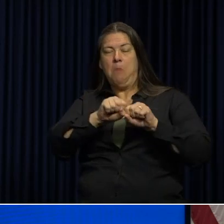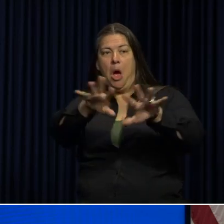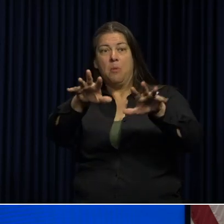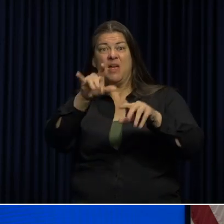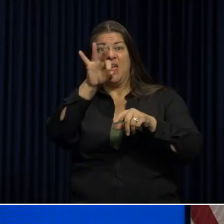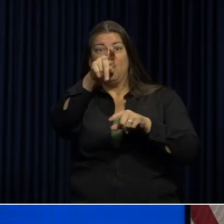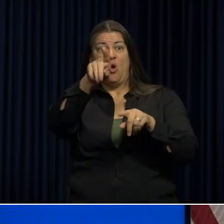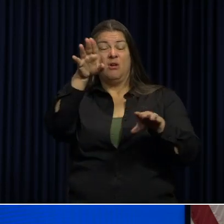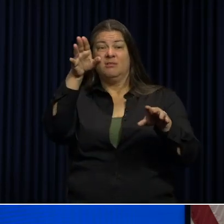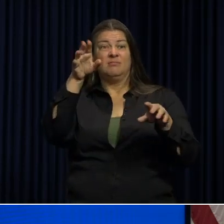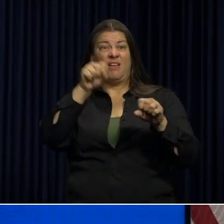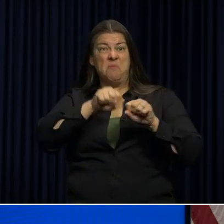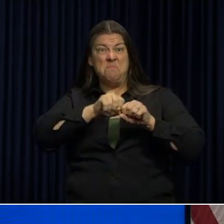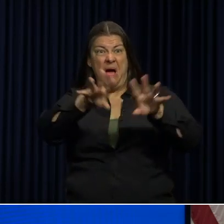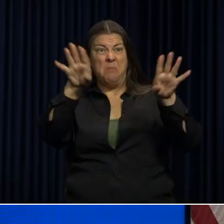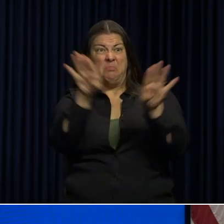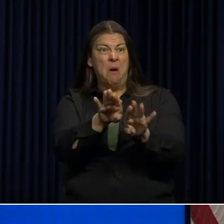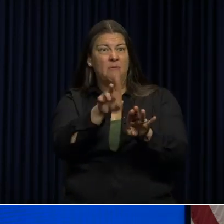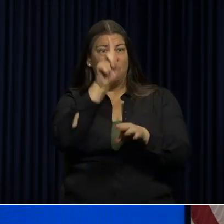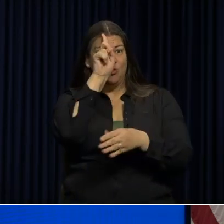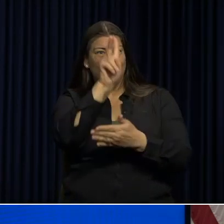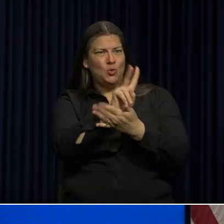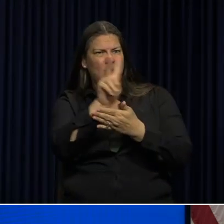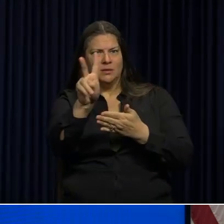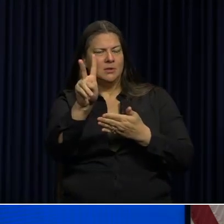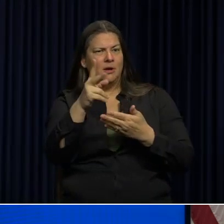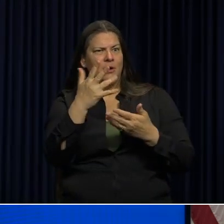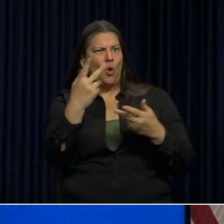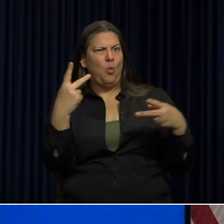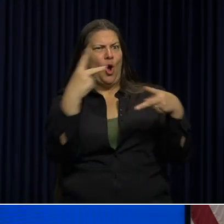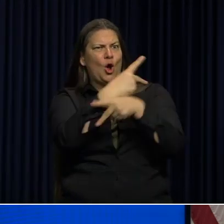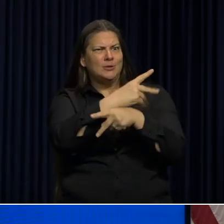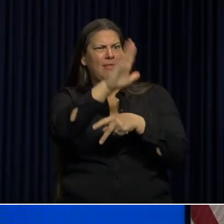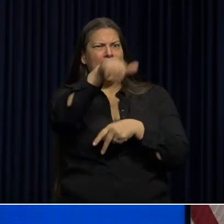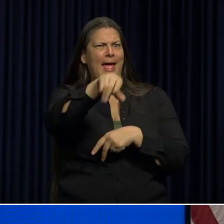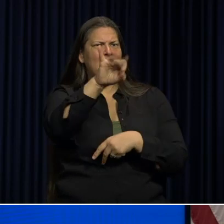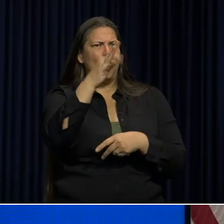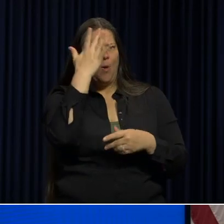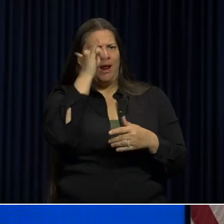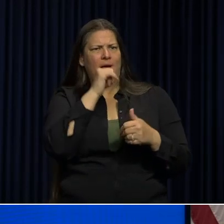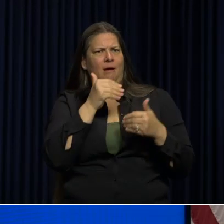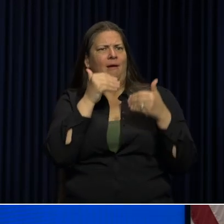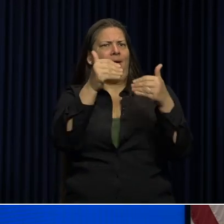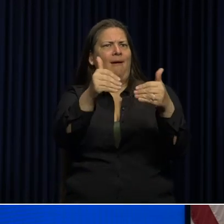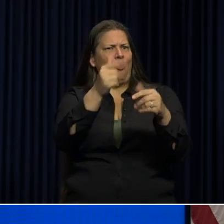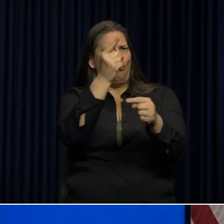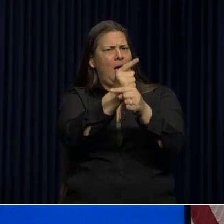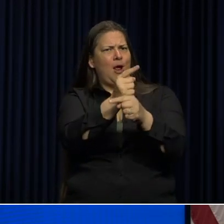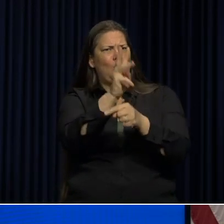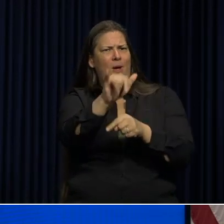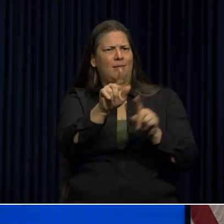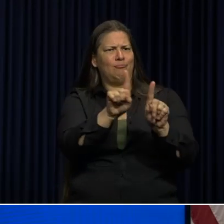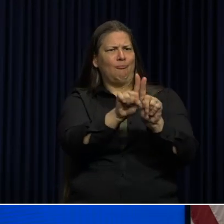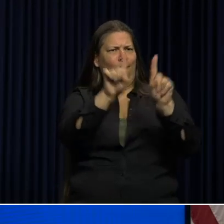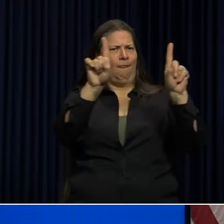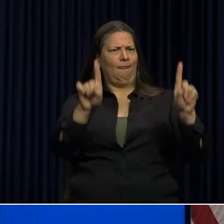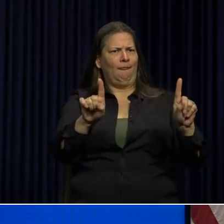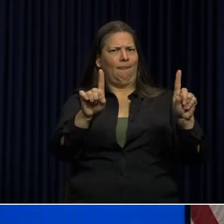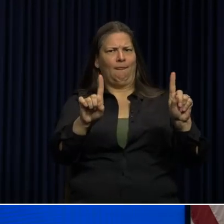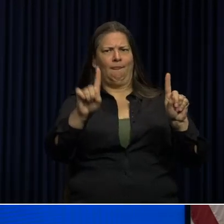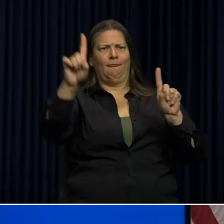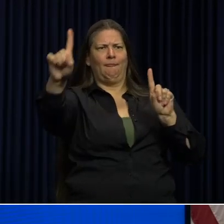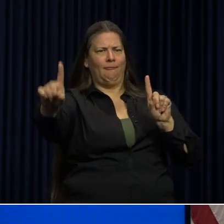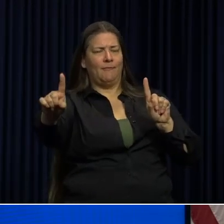shuts you down for 2 weeks, you lose more capacity than if you spread people out, you do things right, and maybe you run at X number